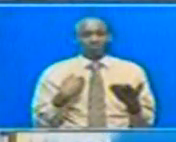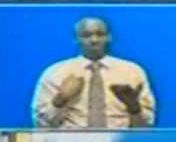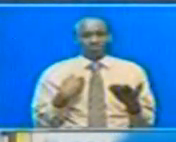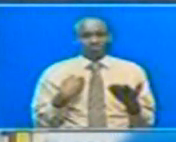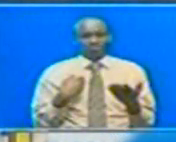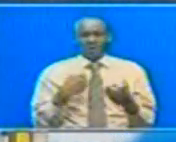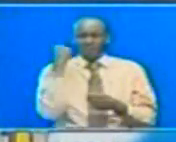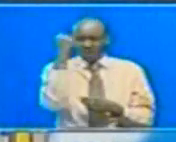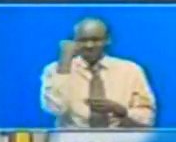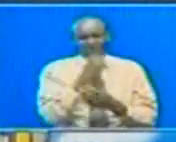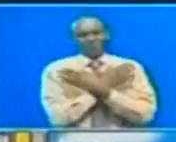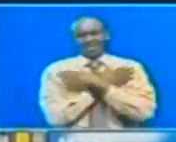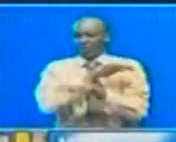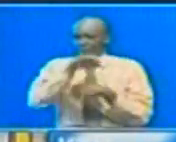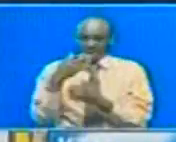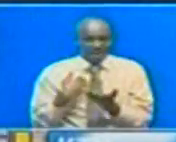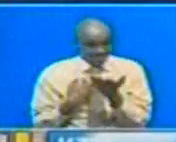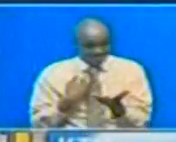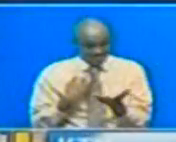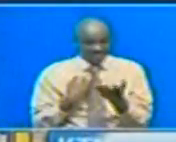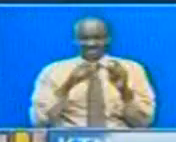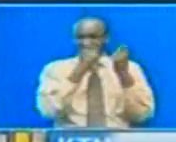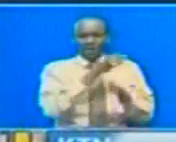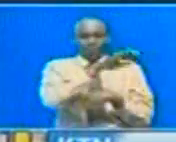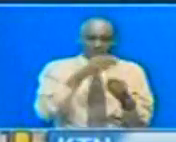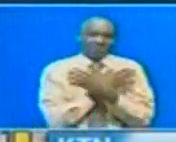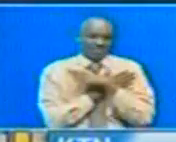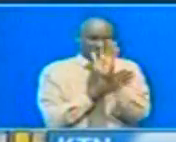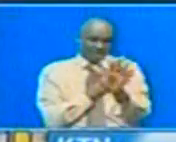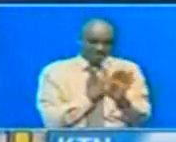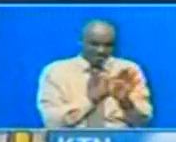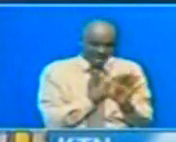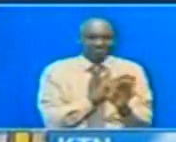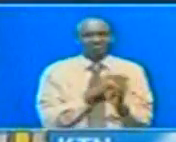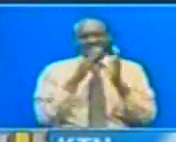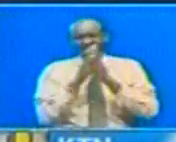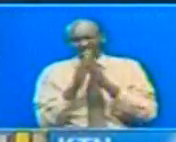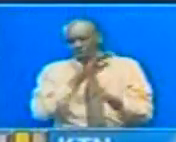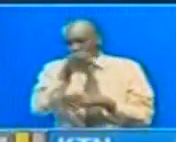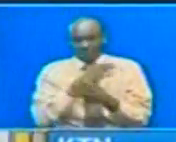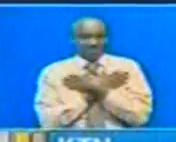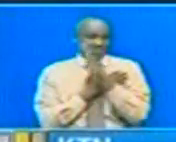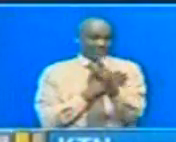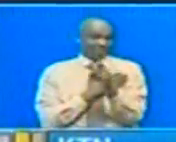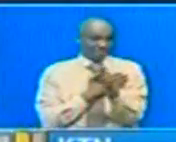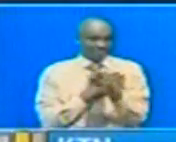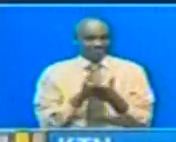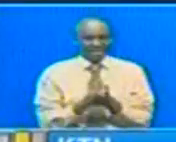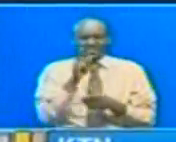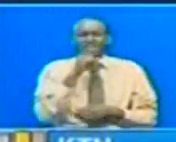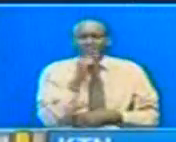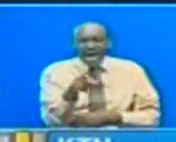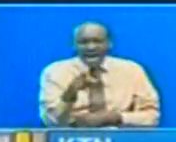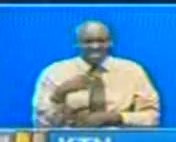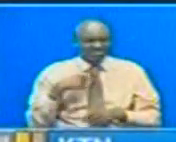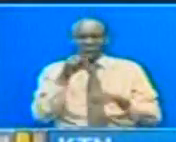the political divide, the ethnic divide, the religious divide, a man who bore